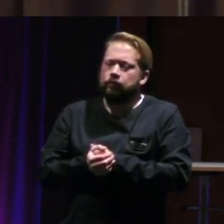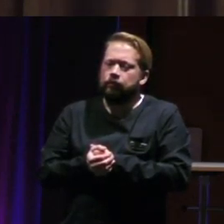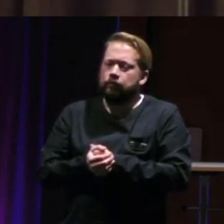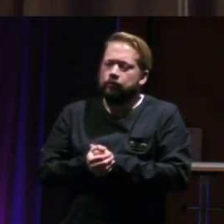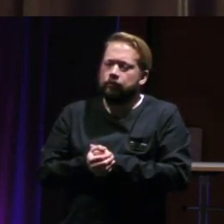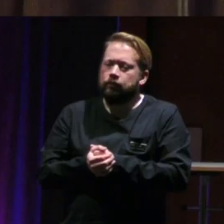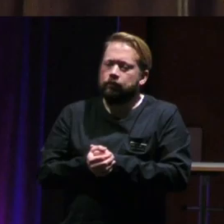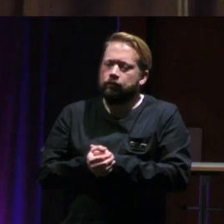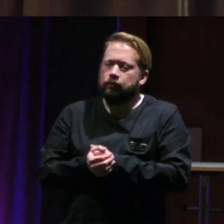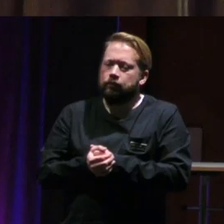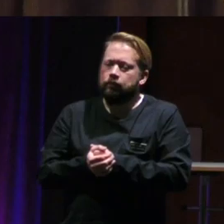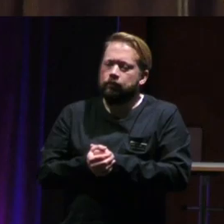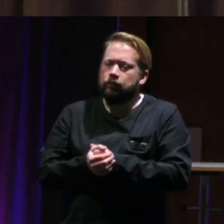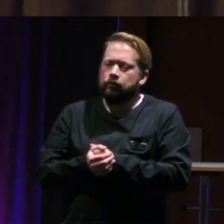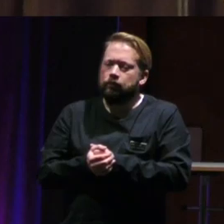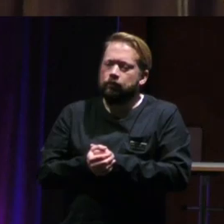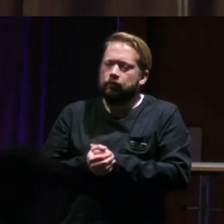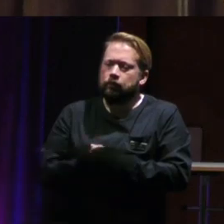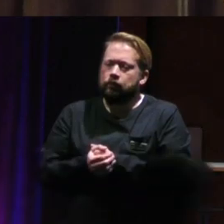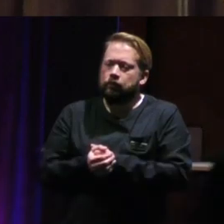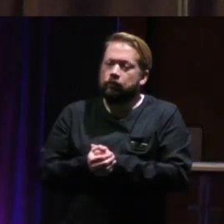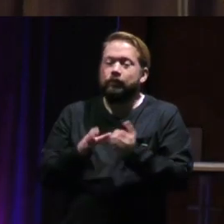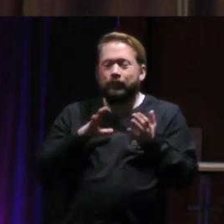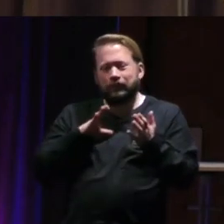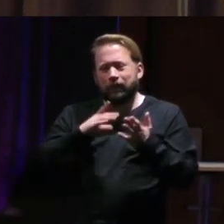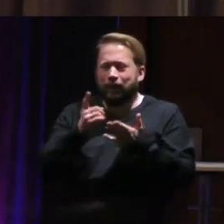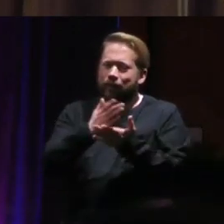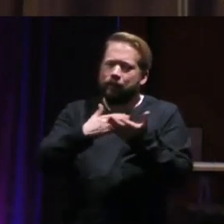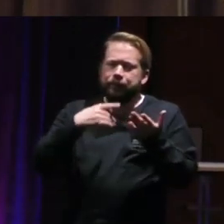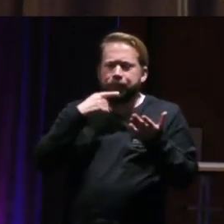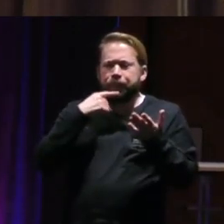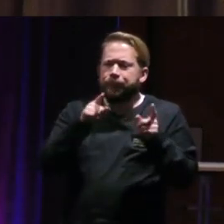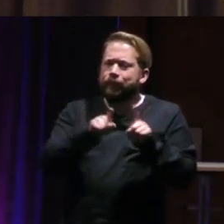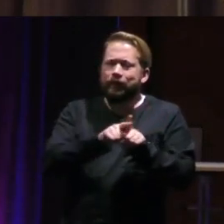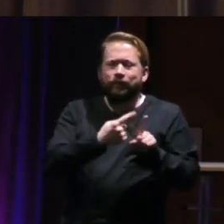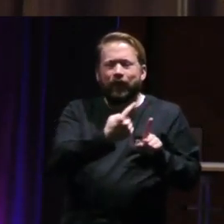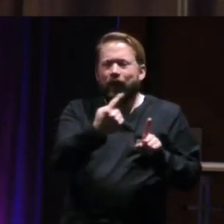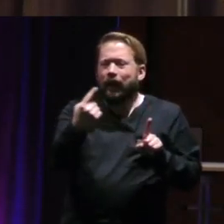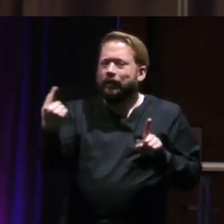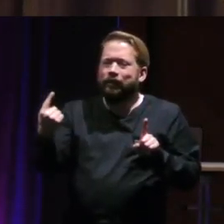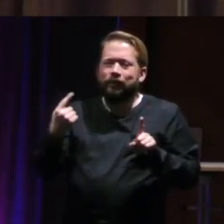of imperialistic button. And in